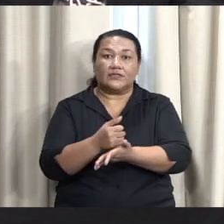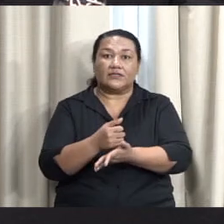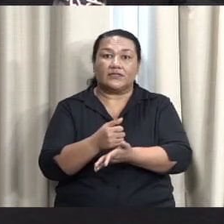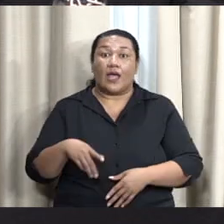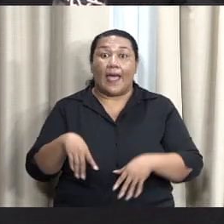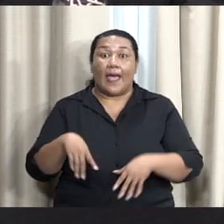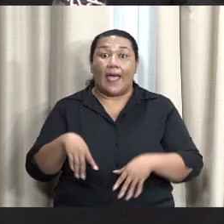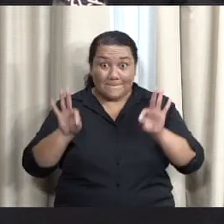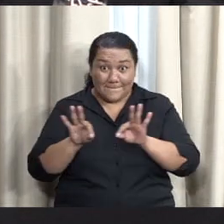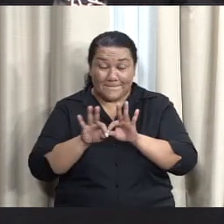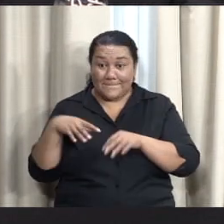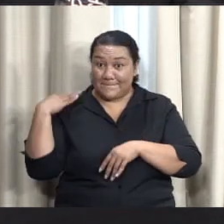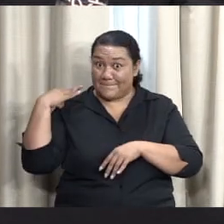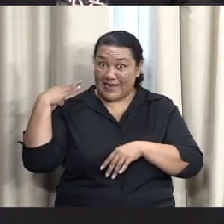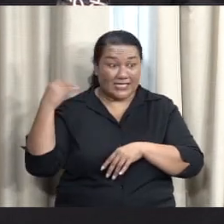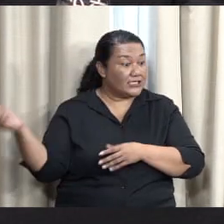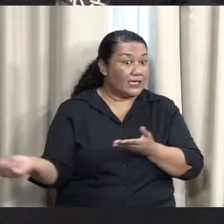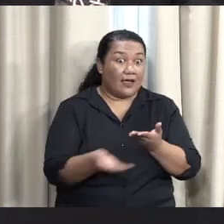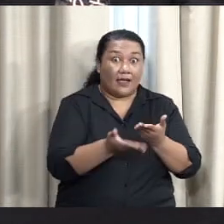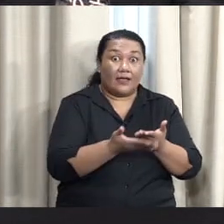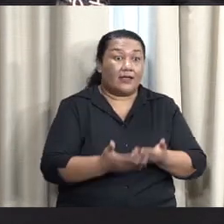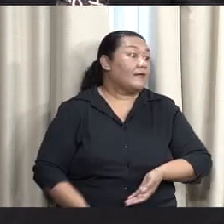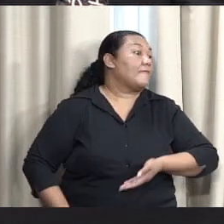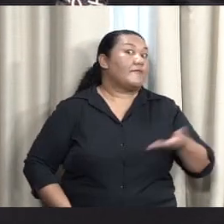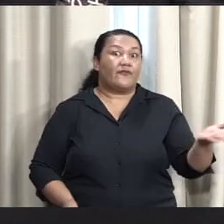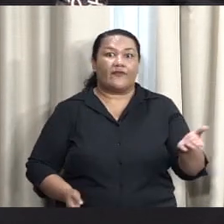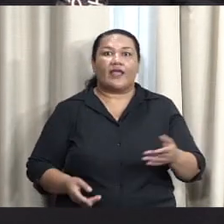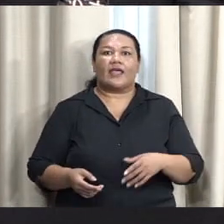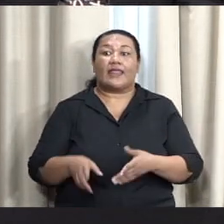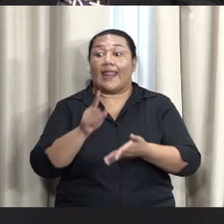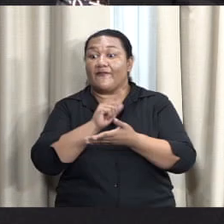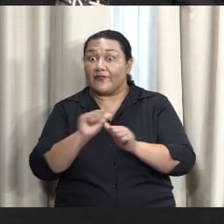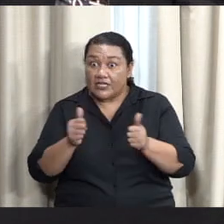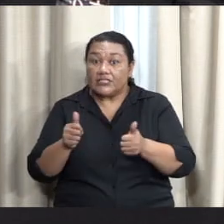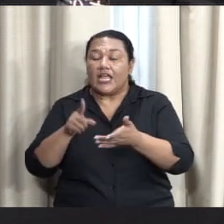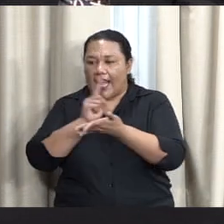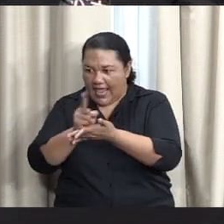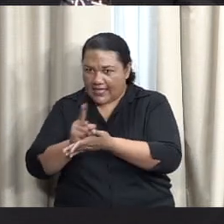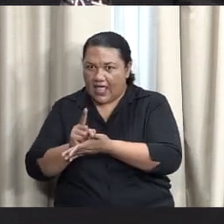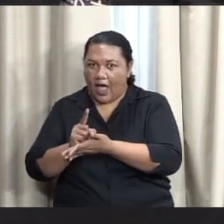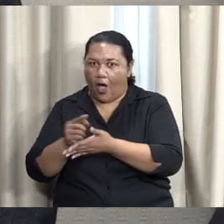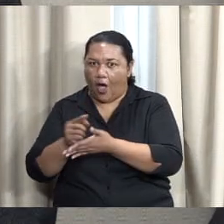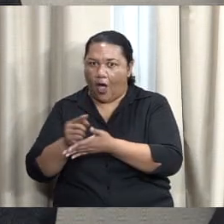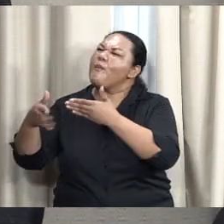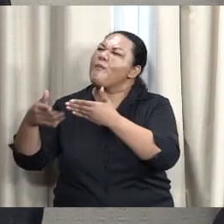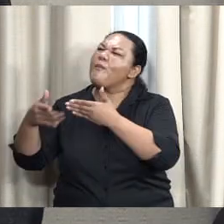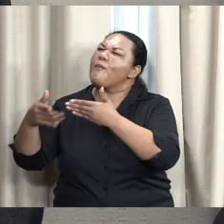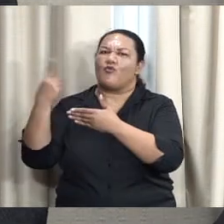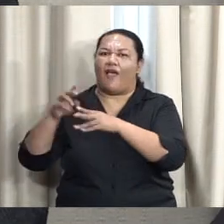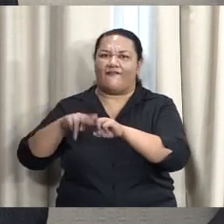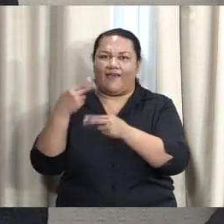application, we will later open this for guardians. And this is to simply to